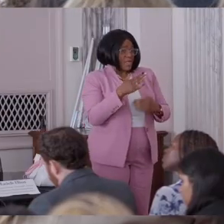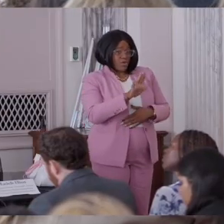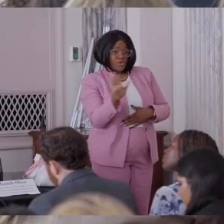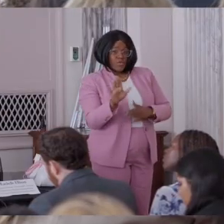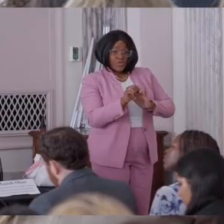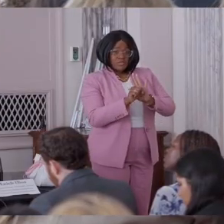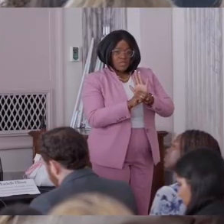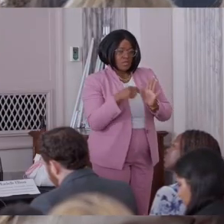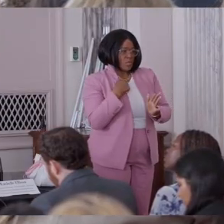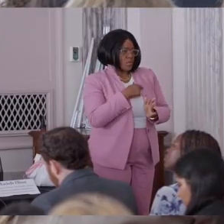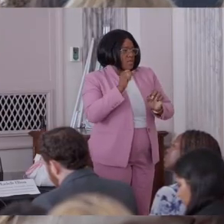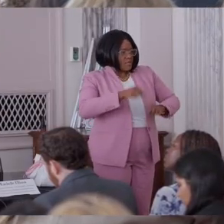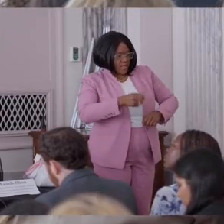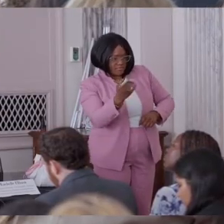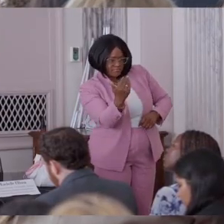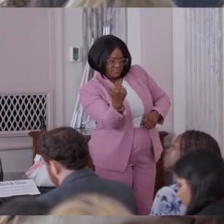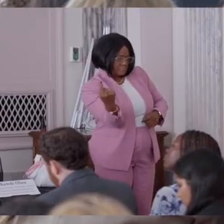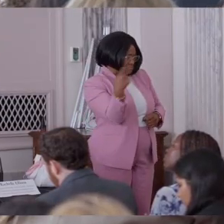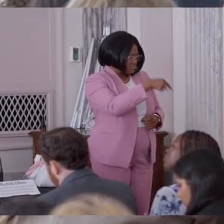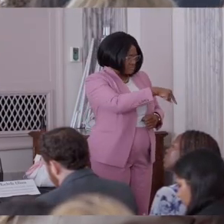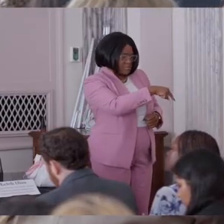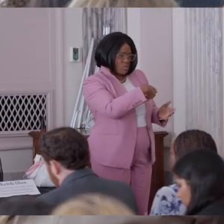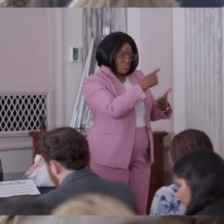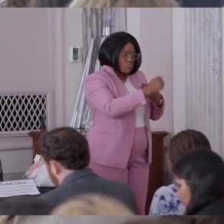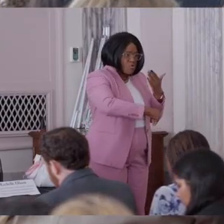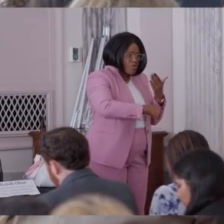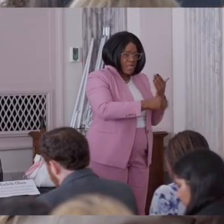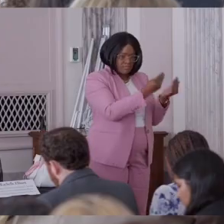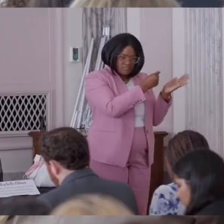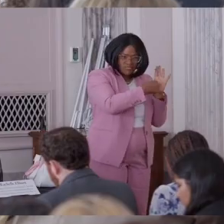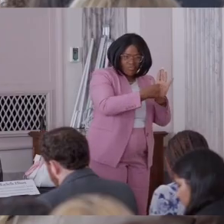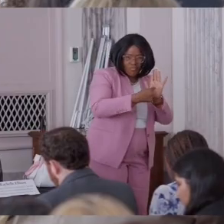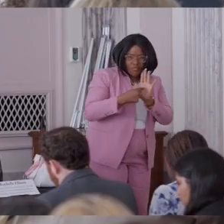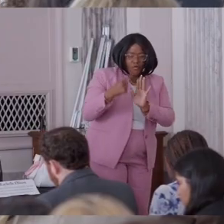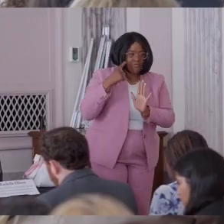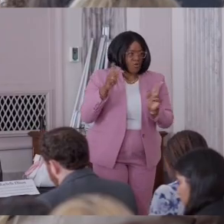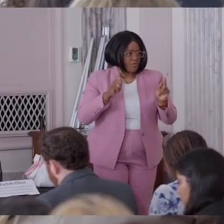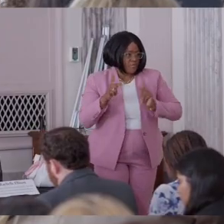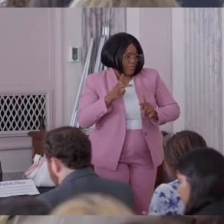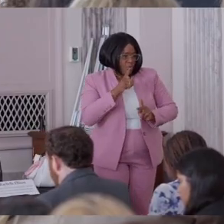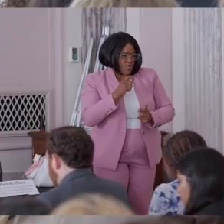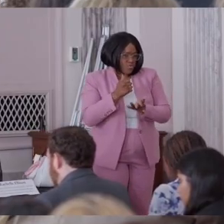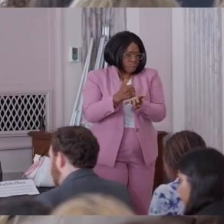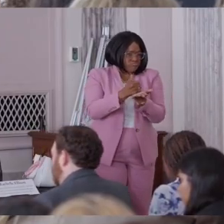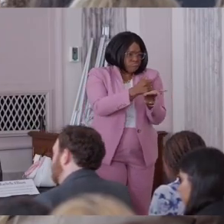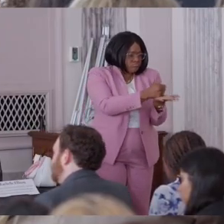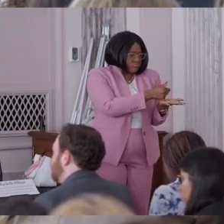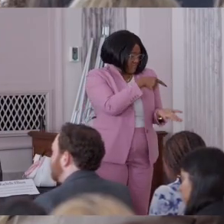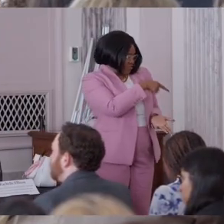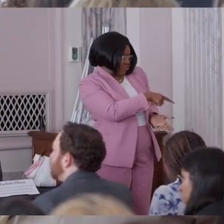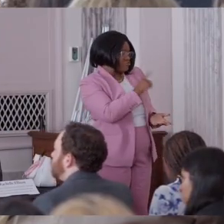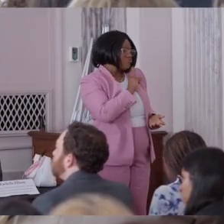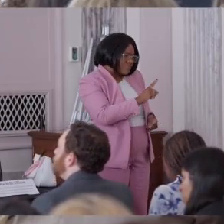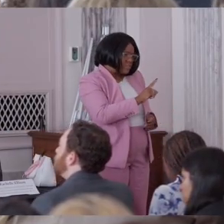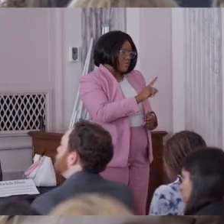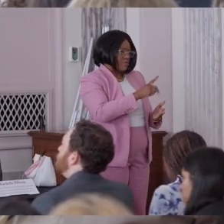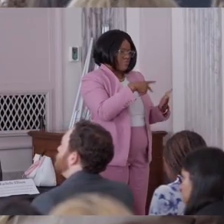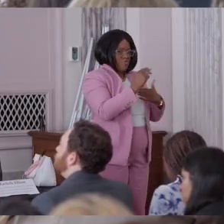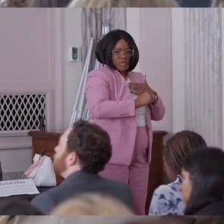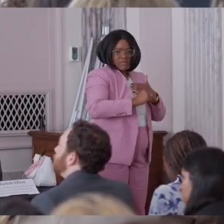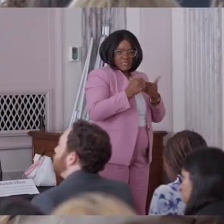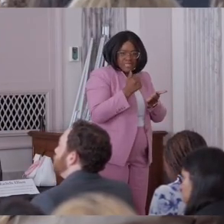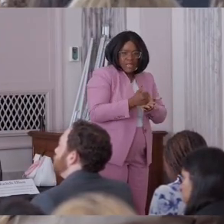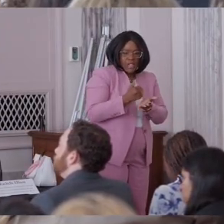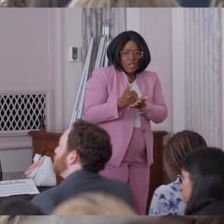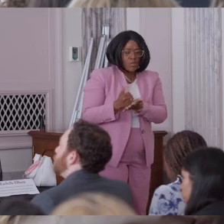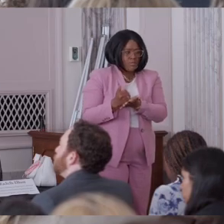to programs that are working and are making a difference in the lives of people, in the lives of real people in your communities. Now I'm going to look at